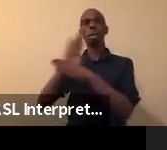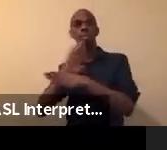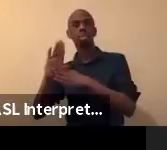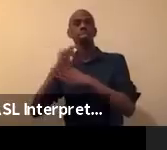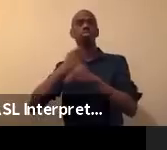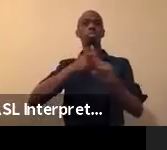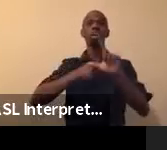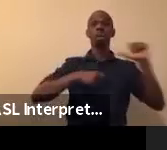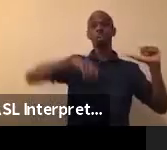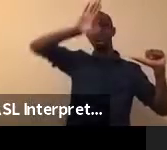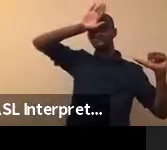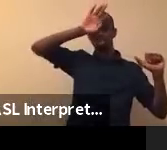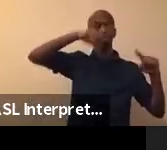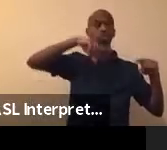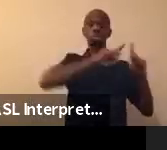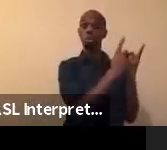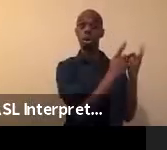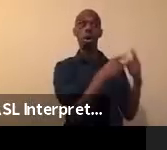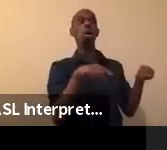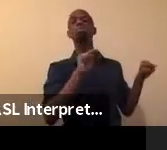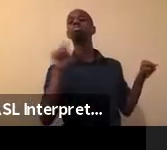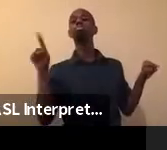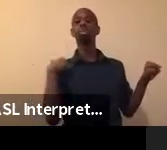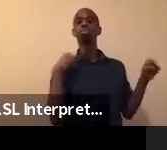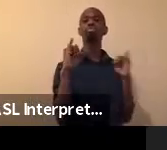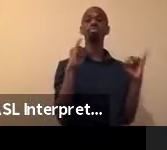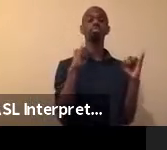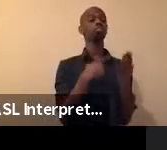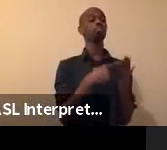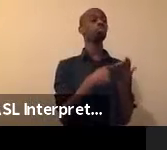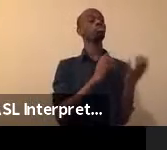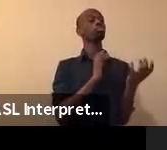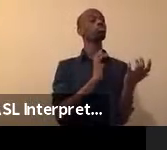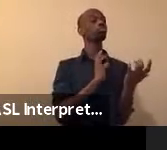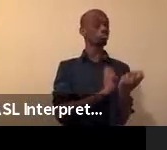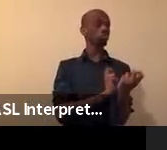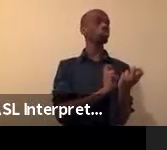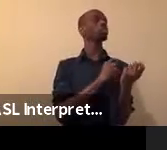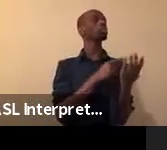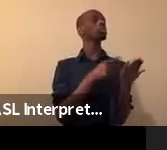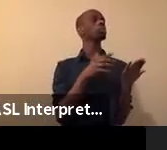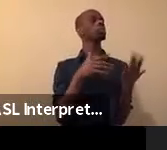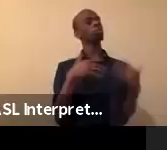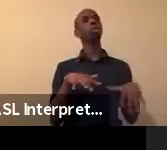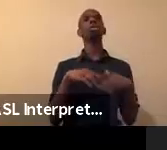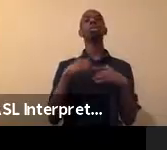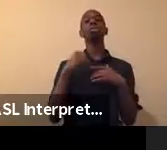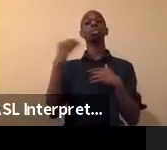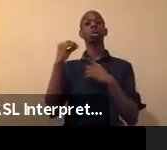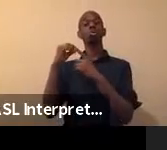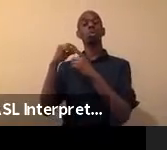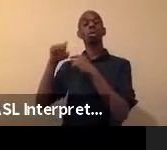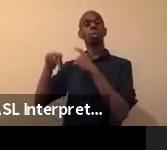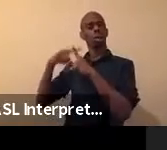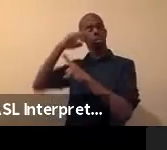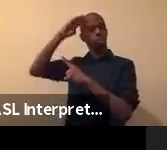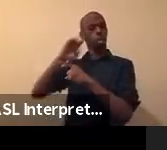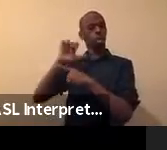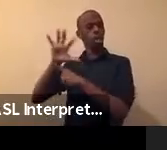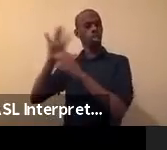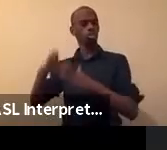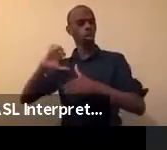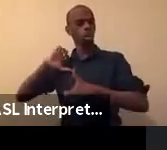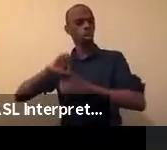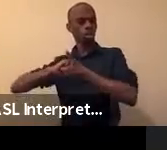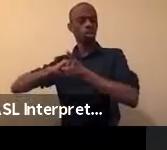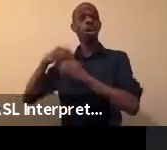this stuff, okay. These are some discourses that emerged about Black Asian solidarity. So after the 1992 LA rebellion,